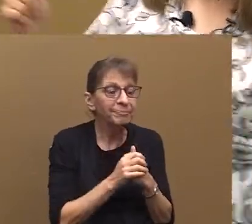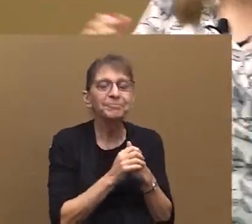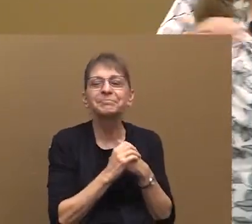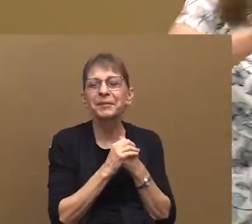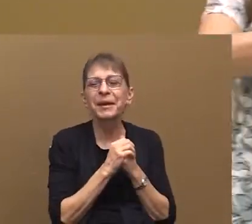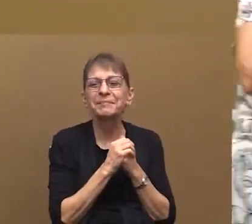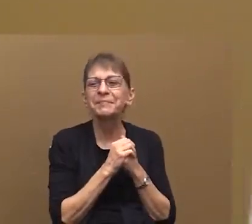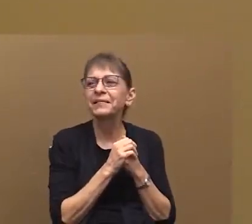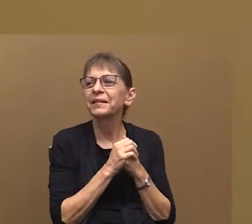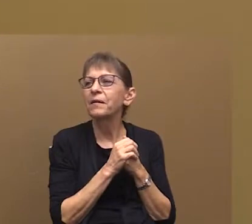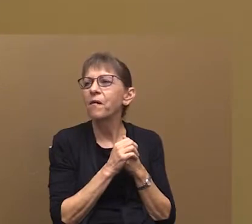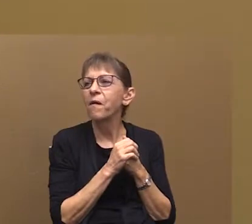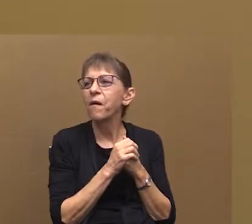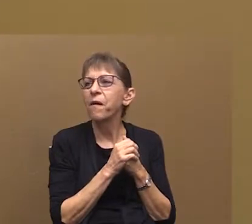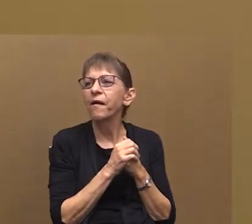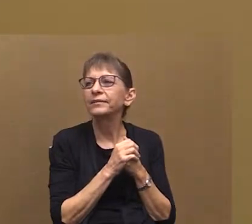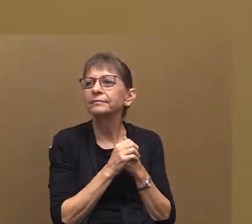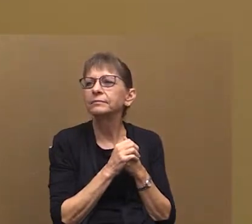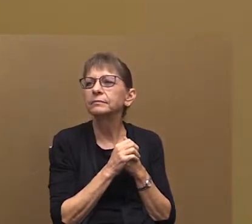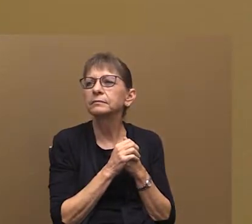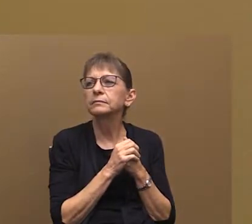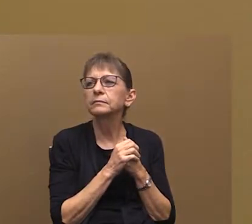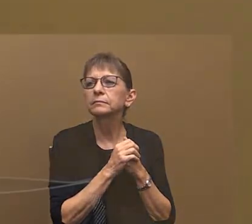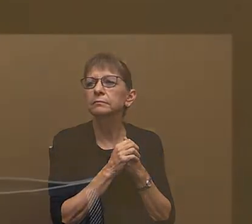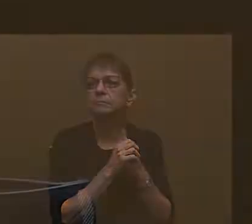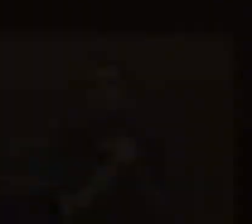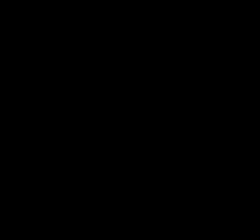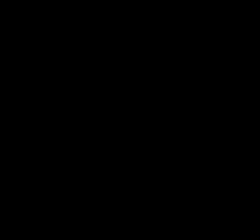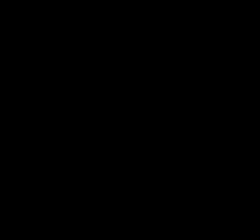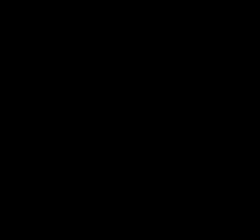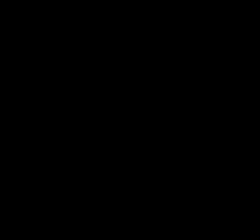Okay? All righty.